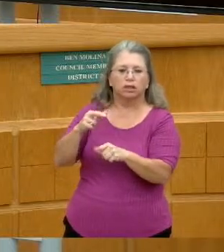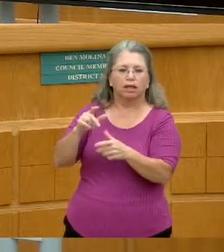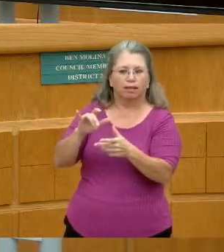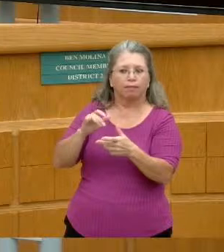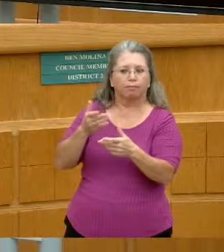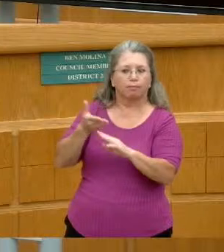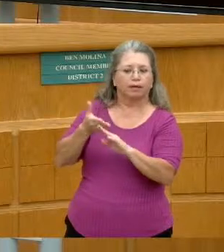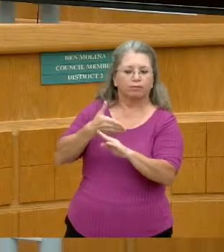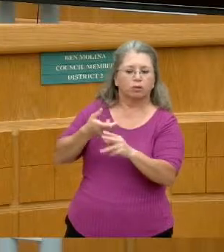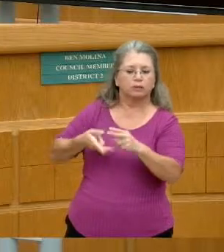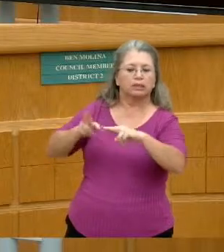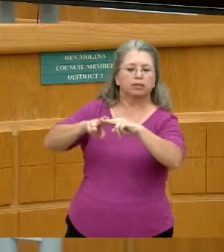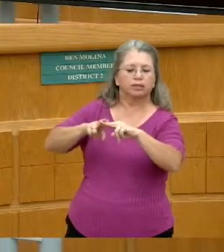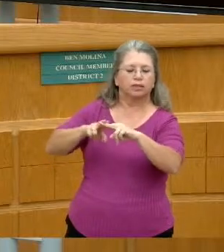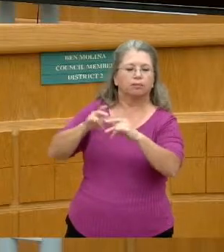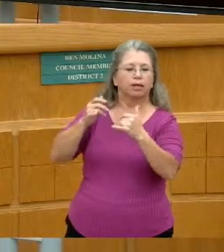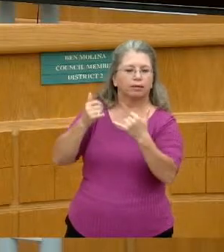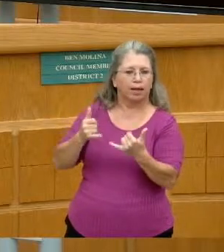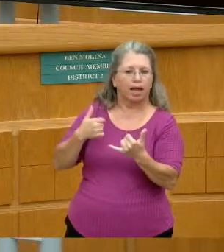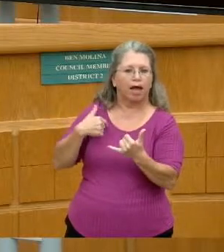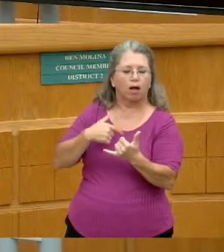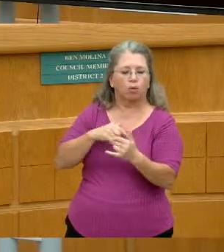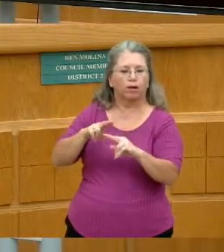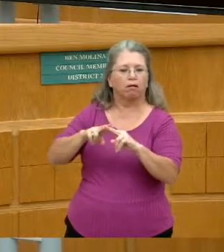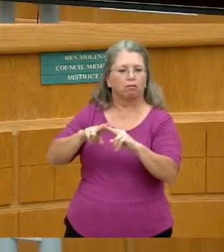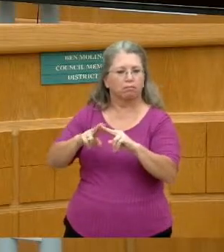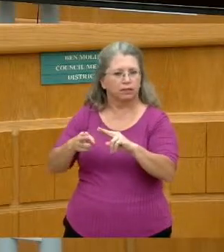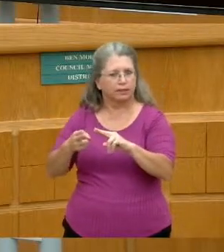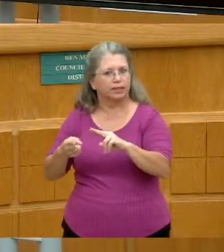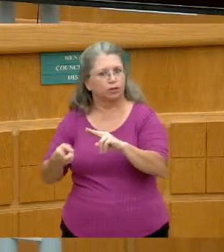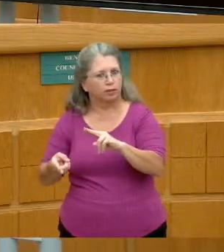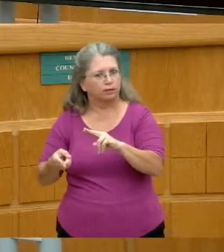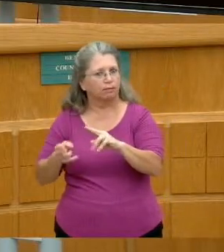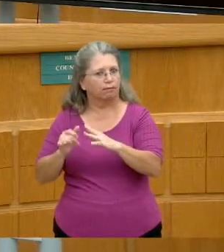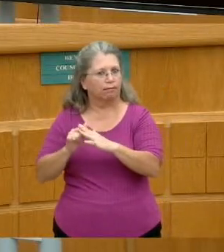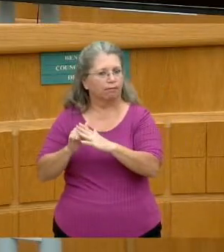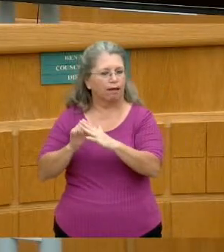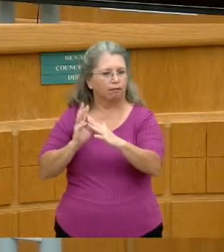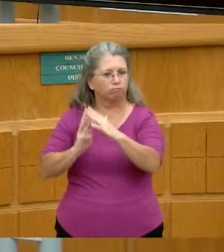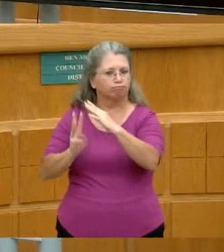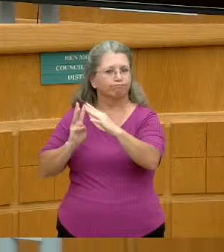are responding and bending downwards in activity.